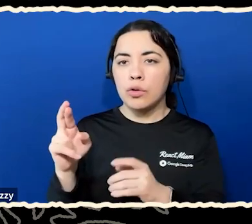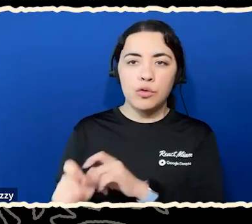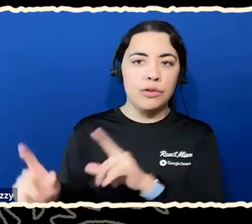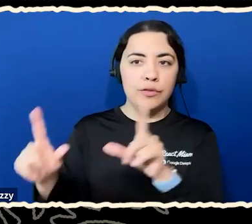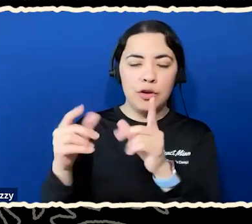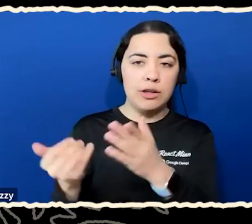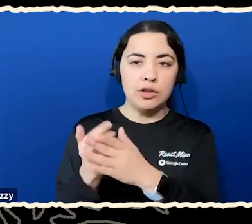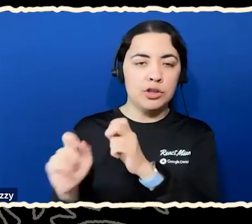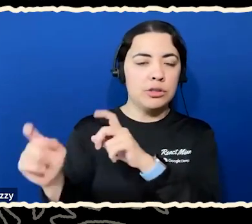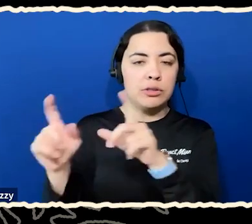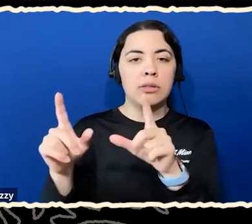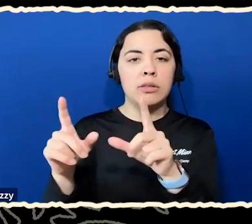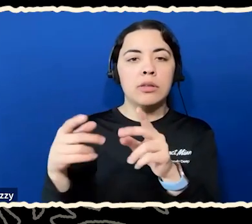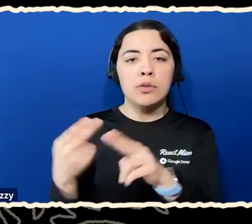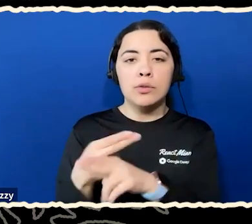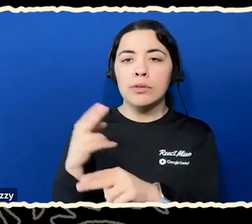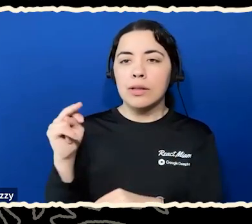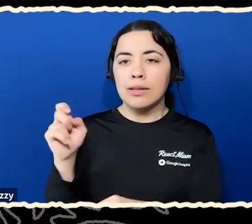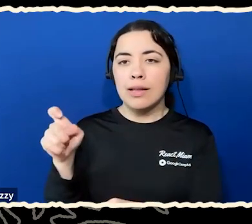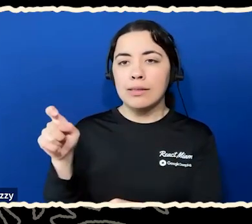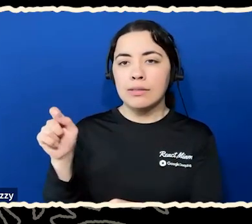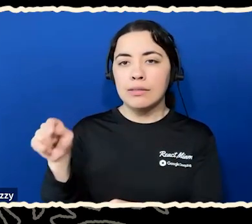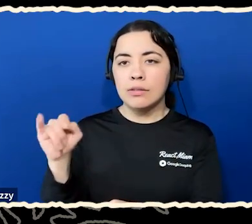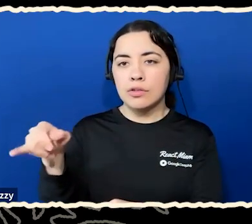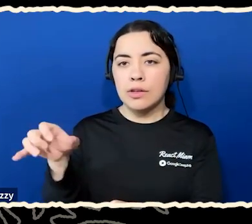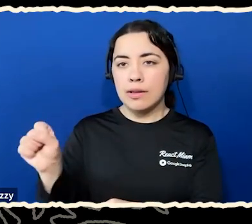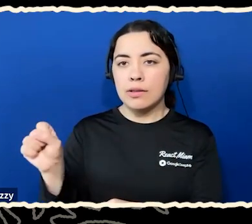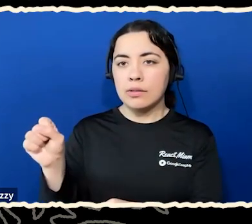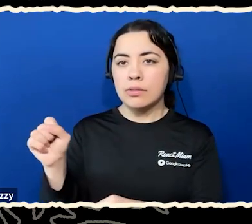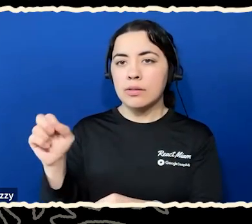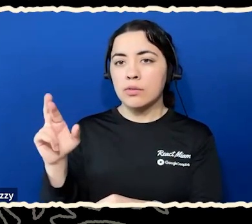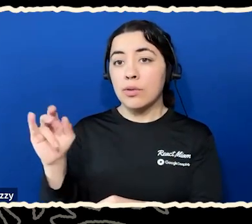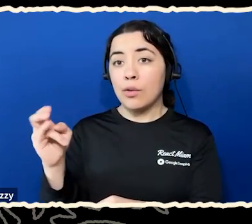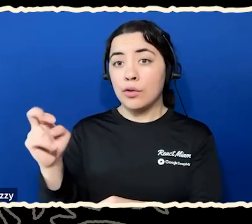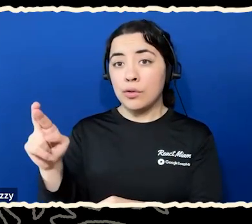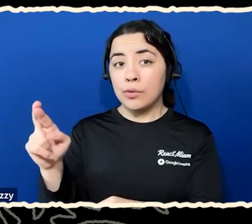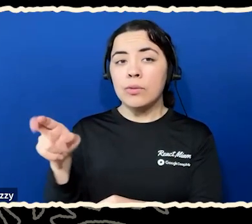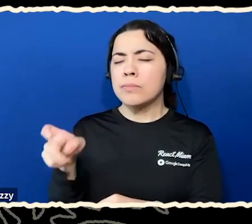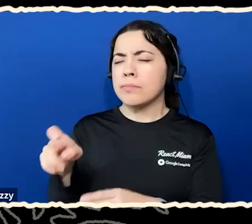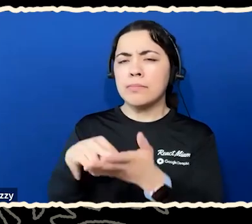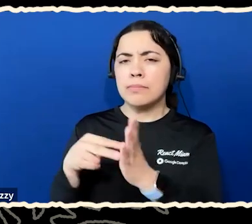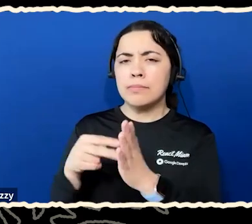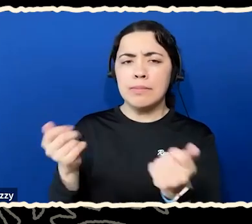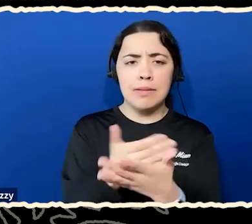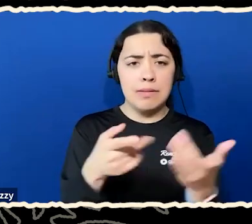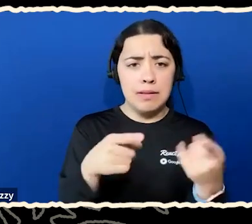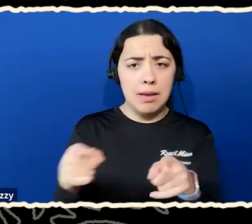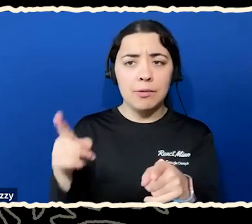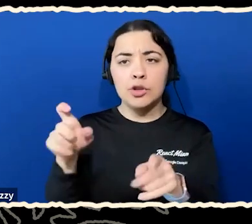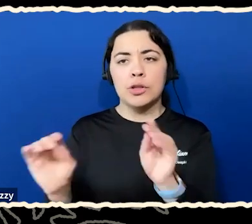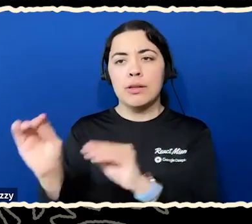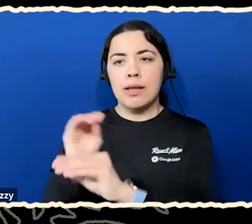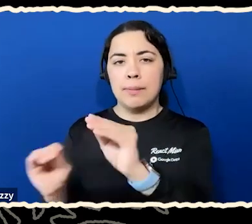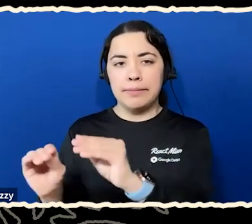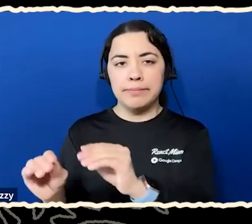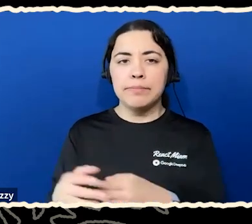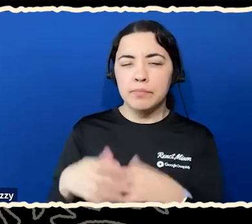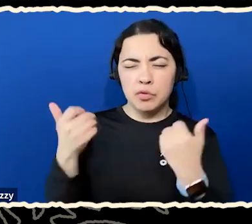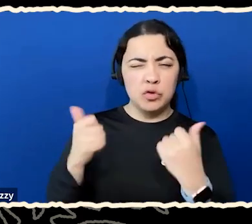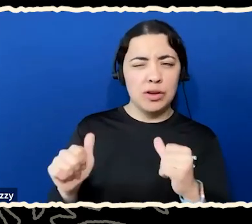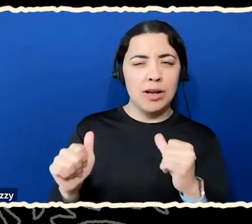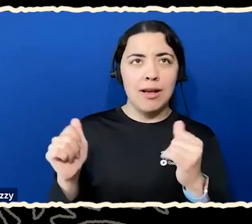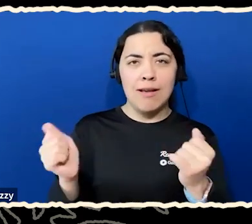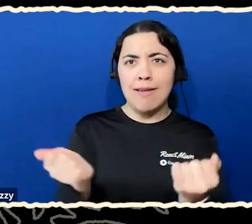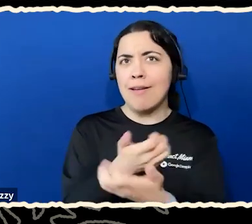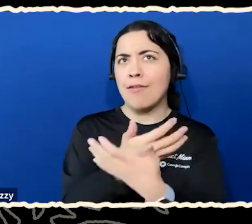we're using the Next.js router, which uses transitions, this should be able to also animate whatever is happening. Let's try all of this out in